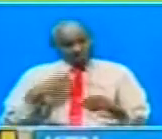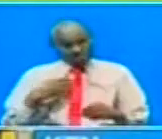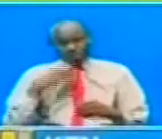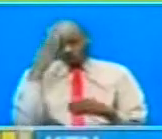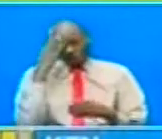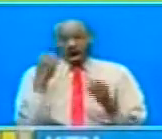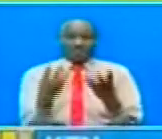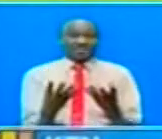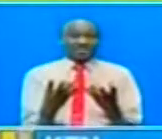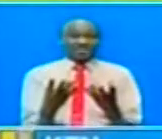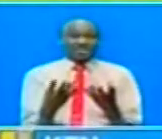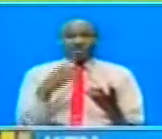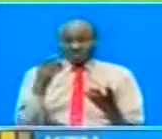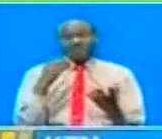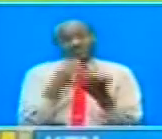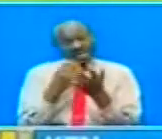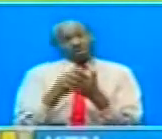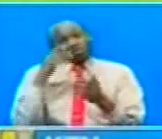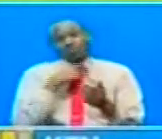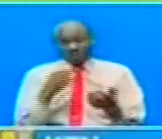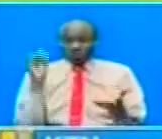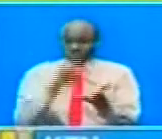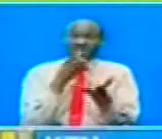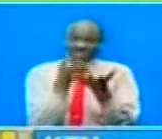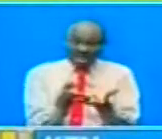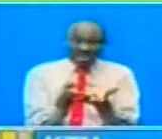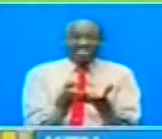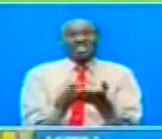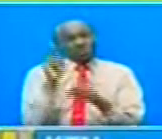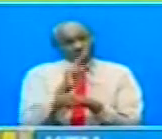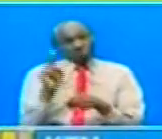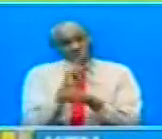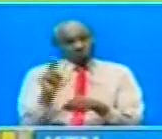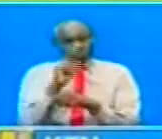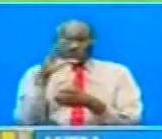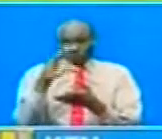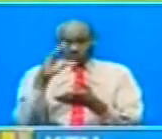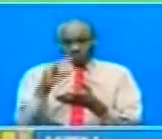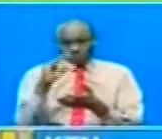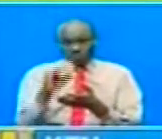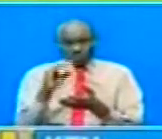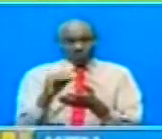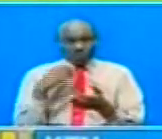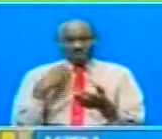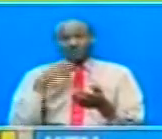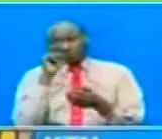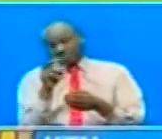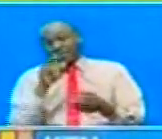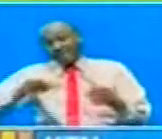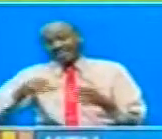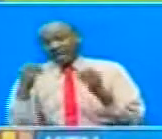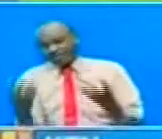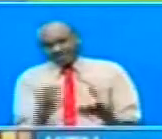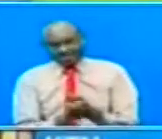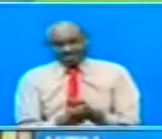We give it to you. You put in your amount of money, you load into it, it runs. And therefore, you can use every single place. You can see your balance.